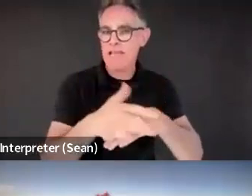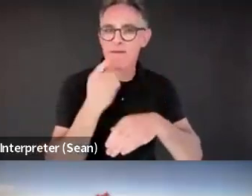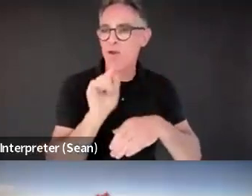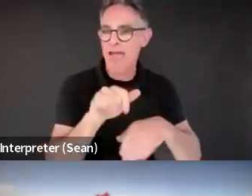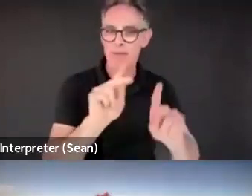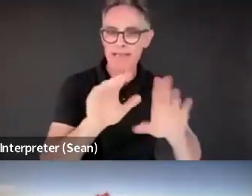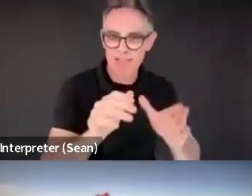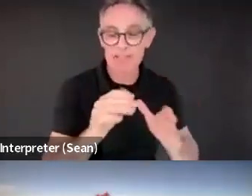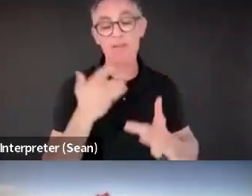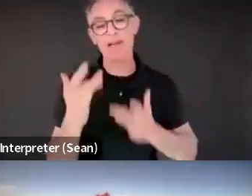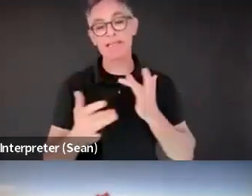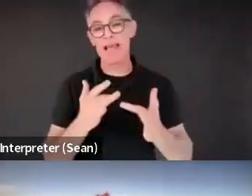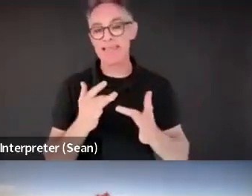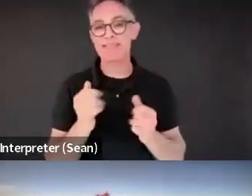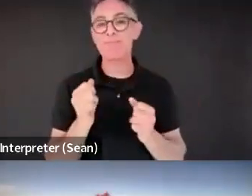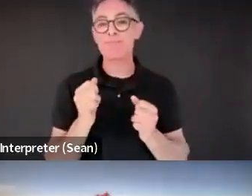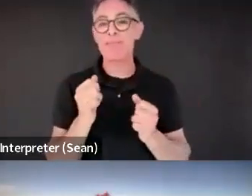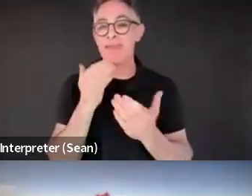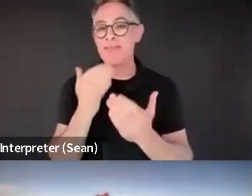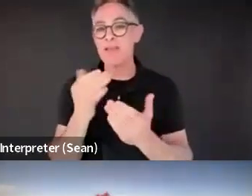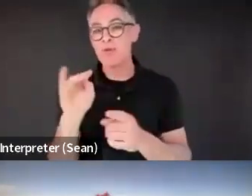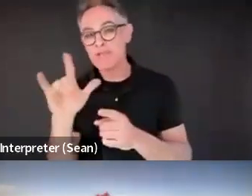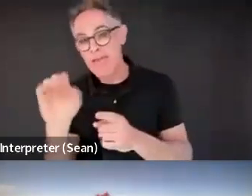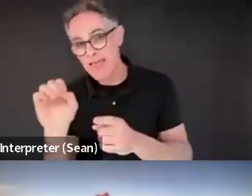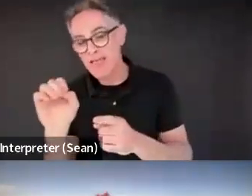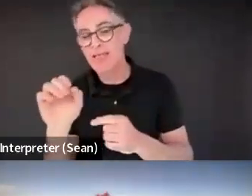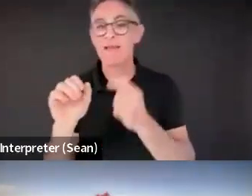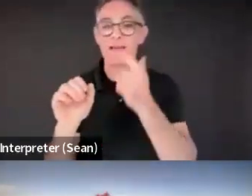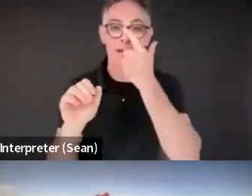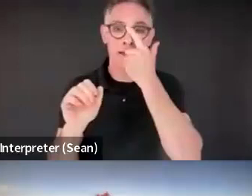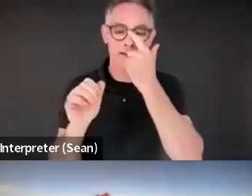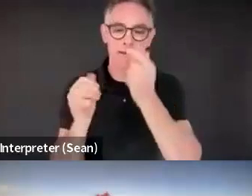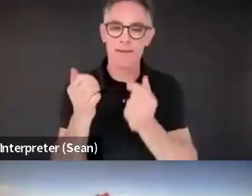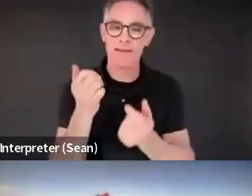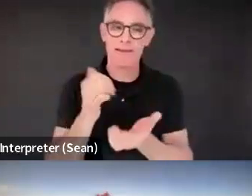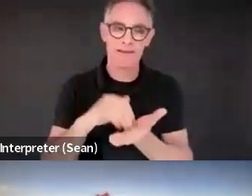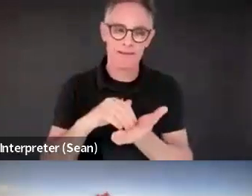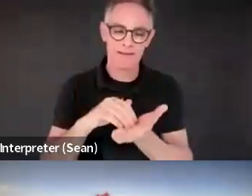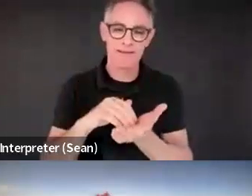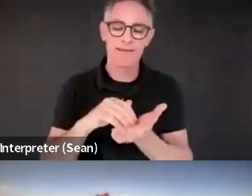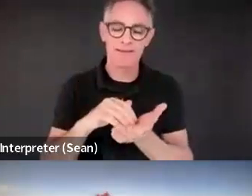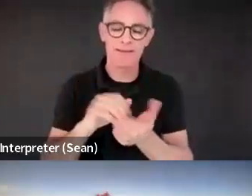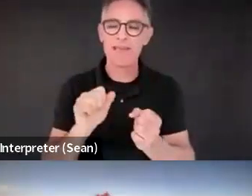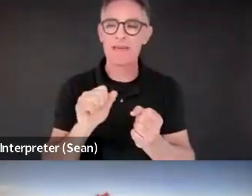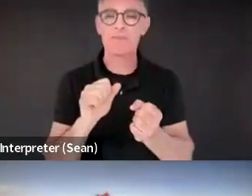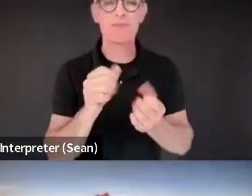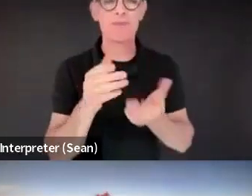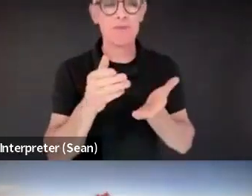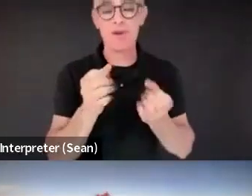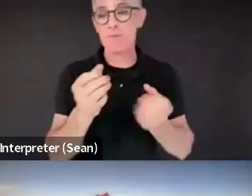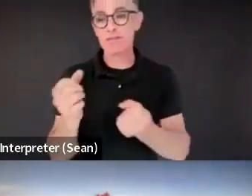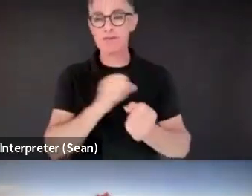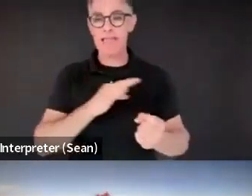very exciting stuff. Thank you so much, Michelle. And again, it's, being able to start multiple staff at the same time is also